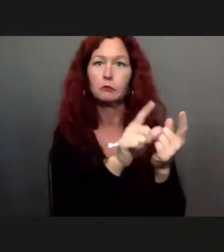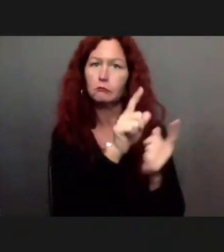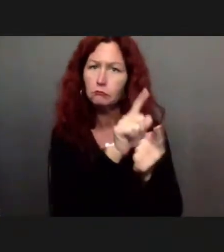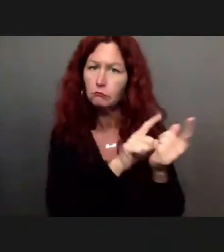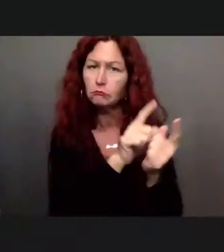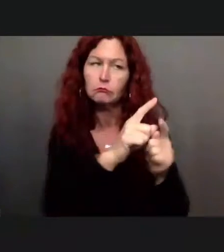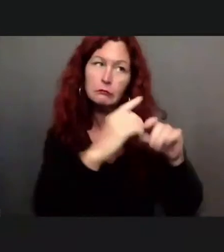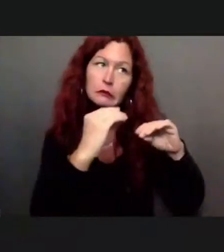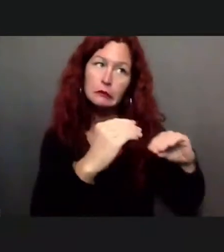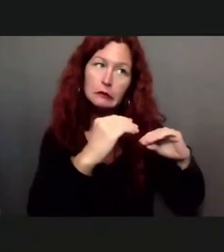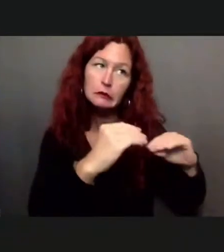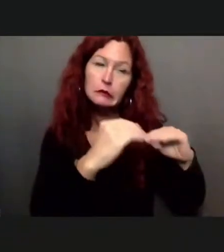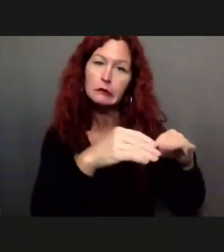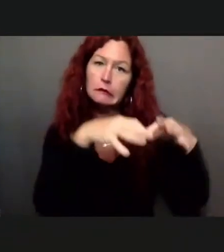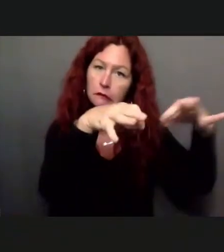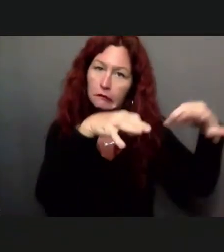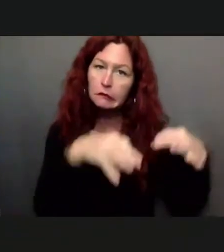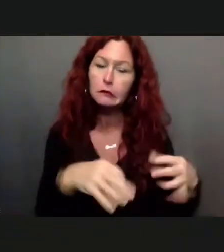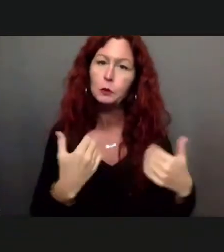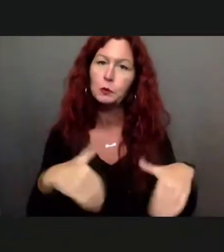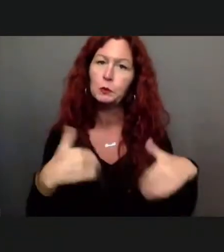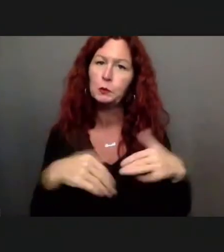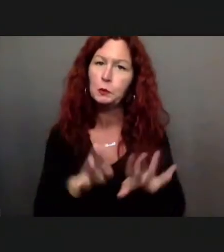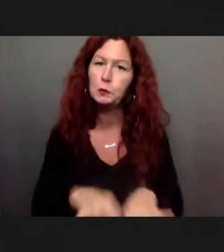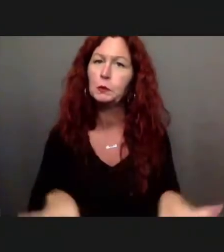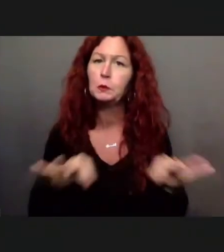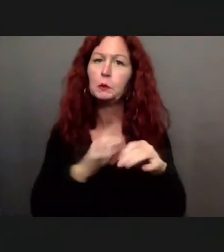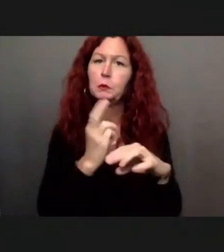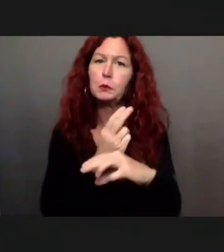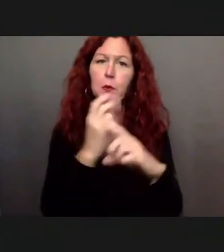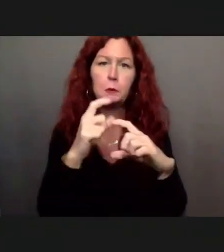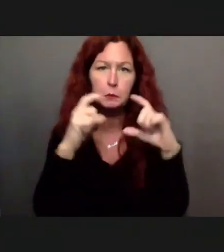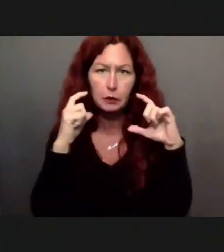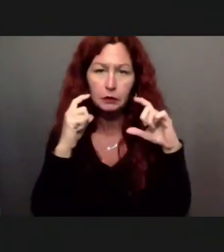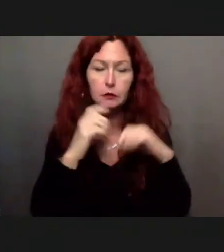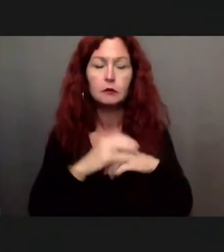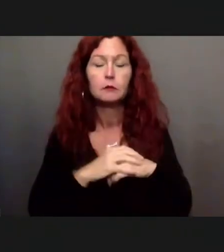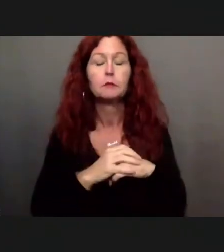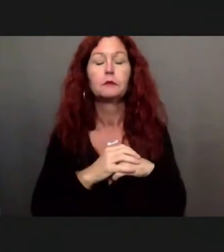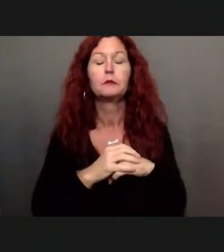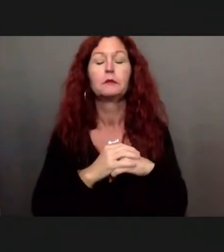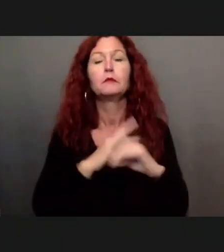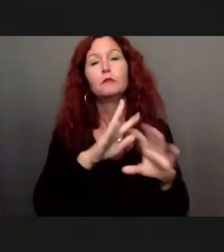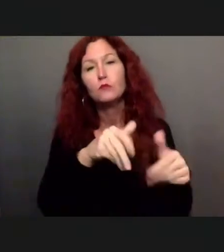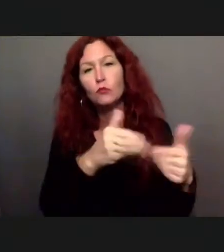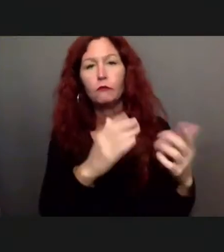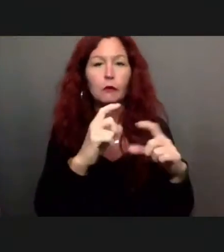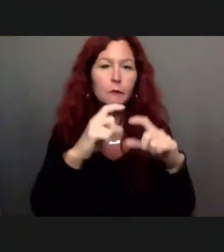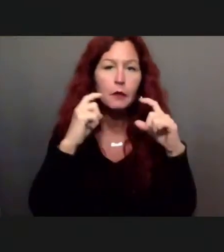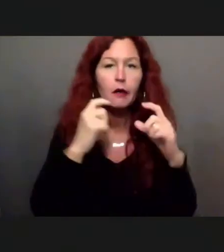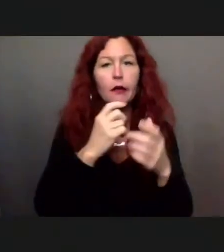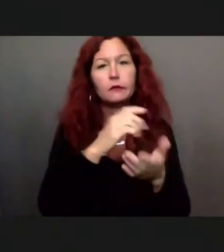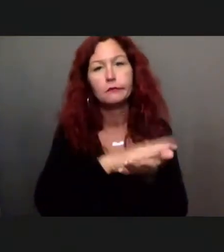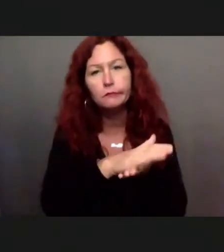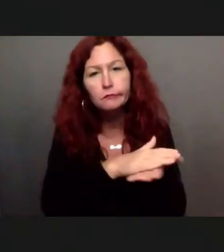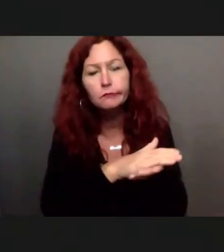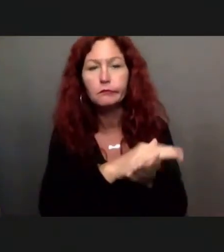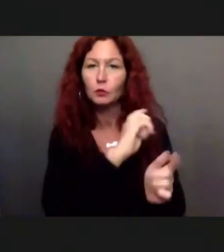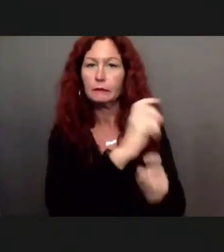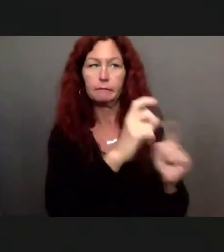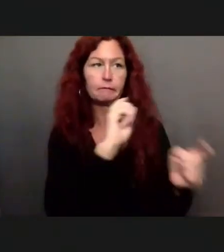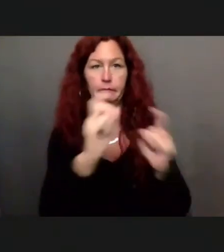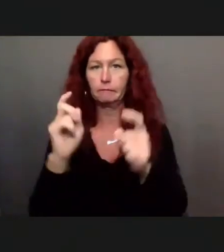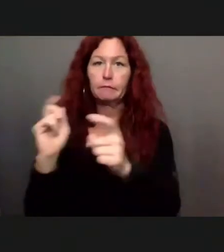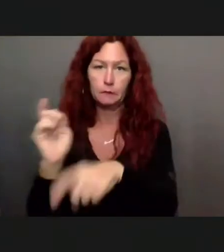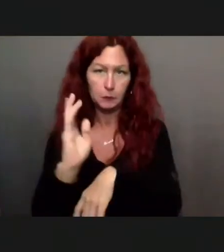Kemp to continue to work with the state and other partners to open up more testing sites and have more mobile testing. I met